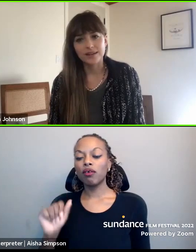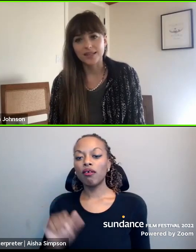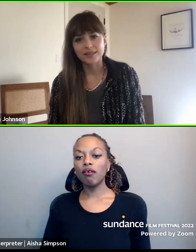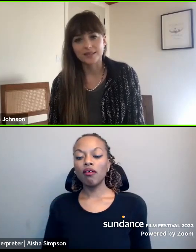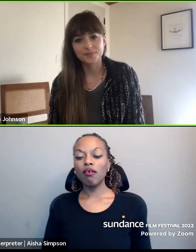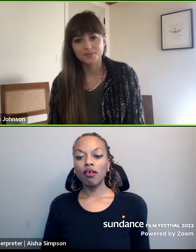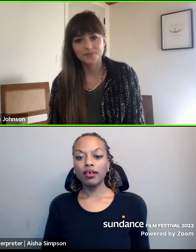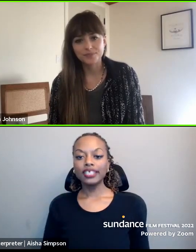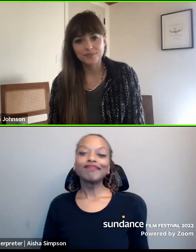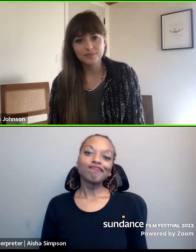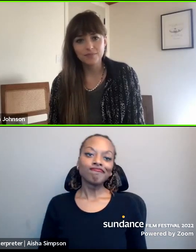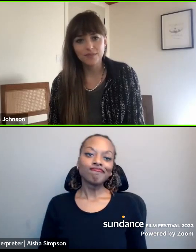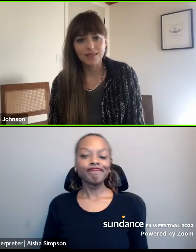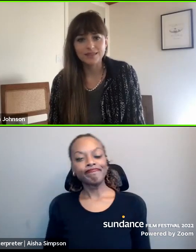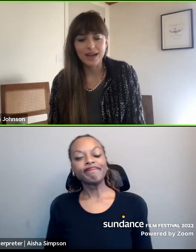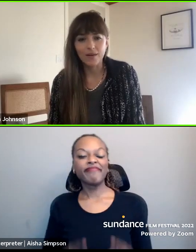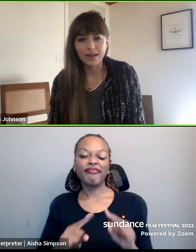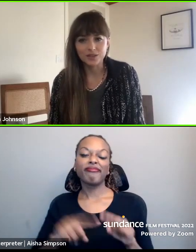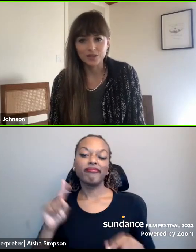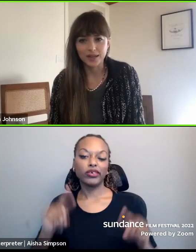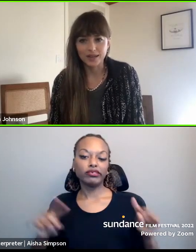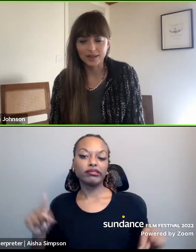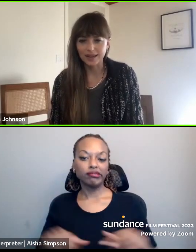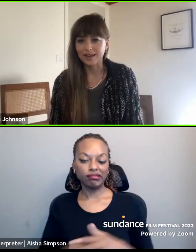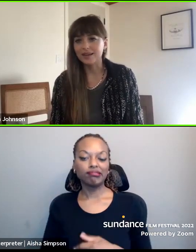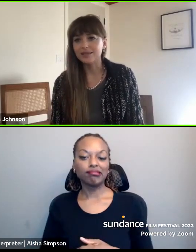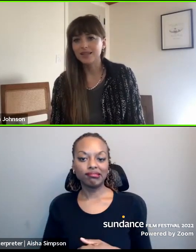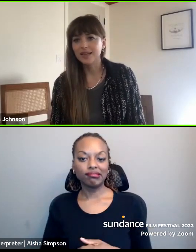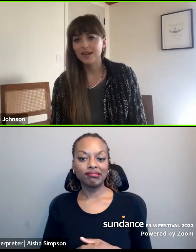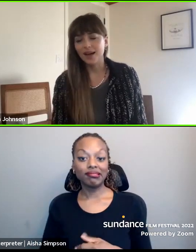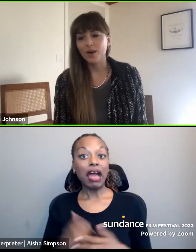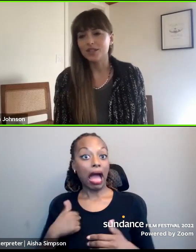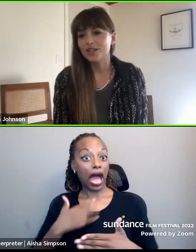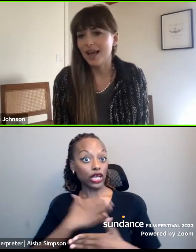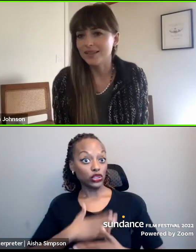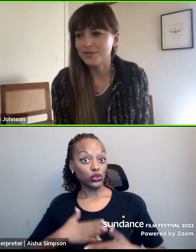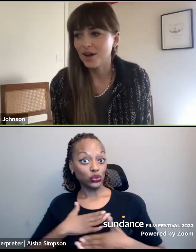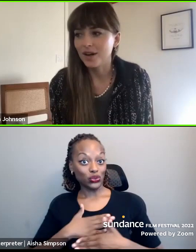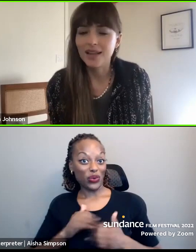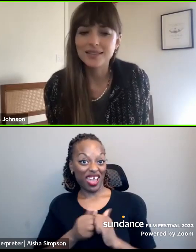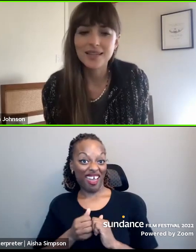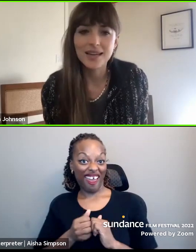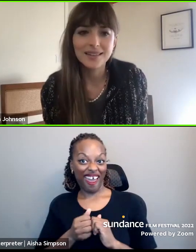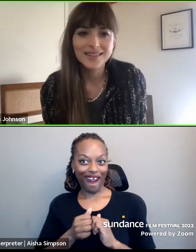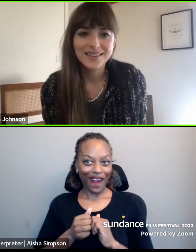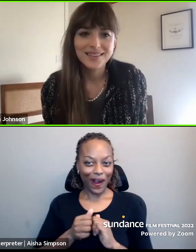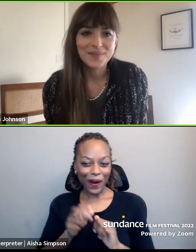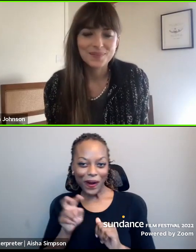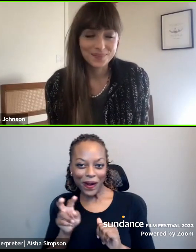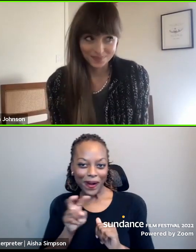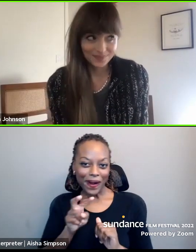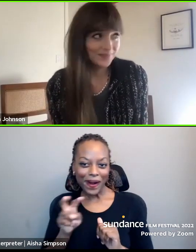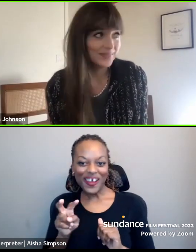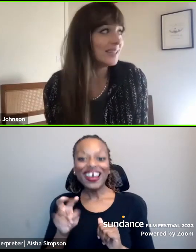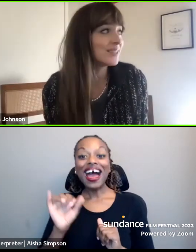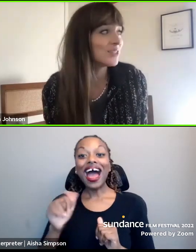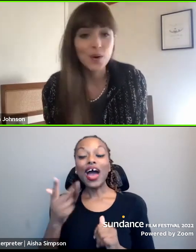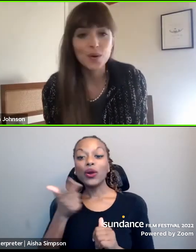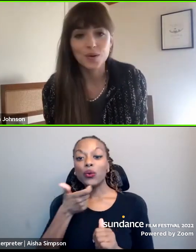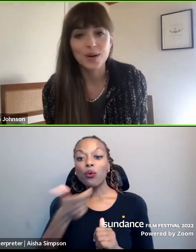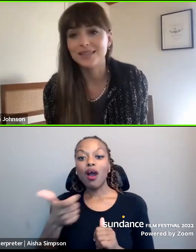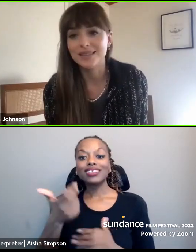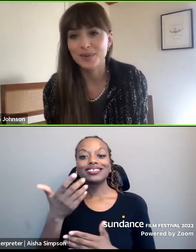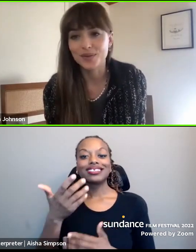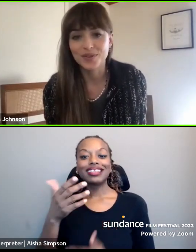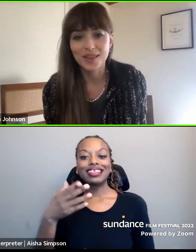It varies. That's how I enjoy it. I think I watched Hand of God last night, and it's